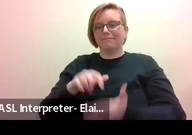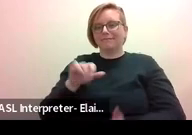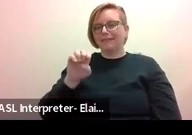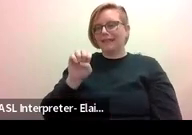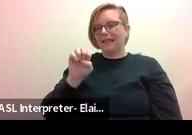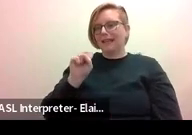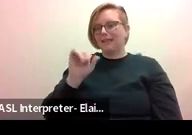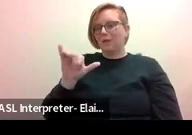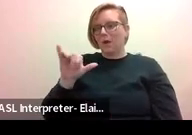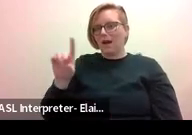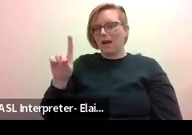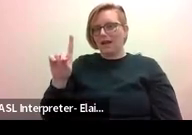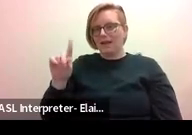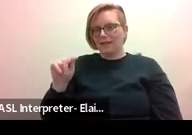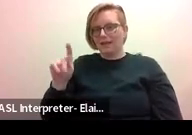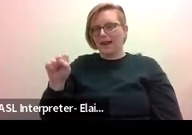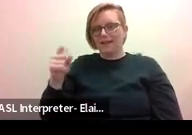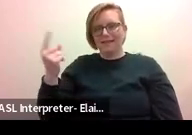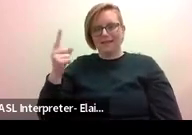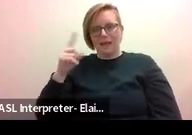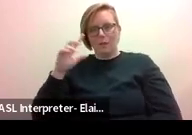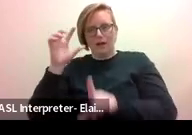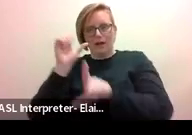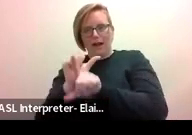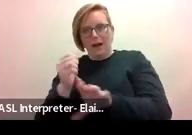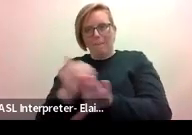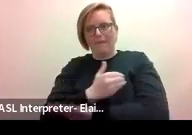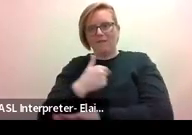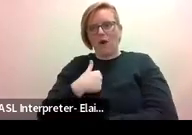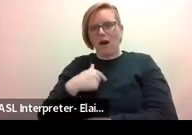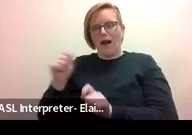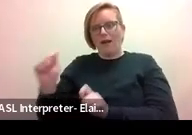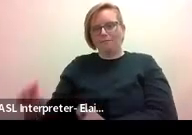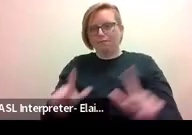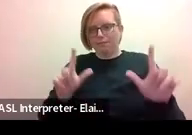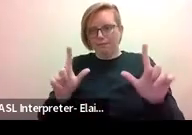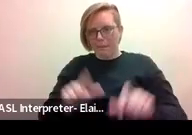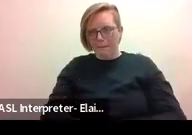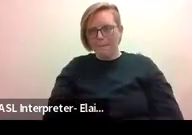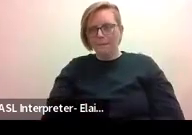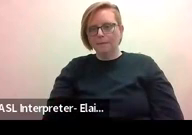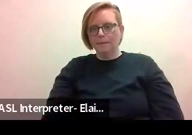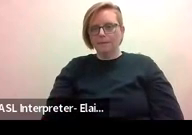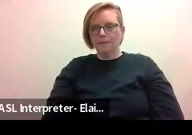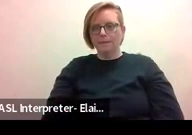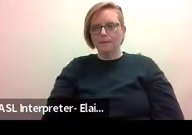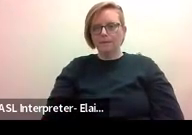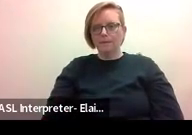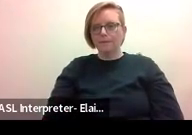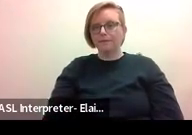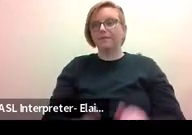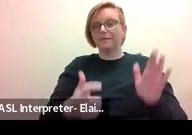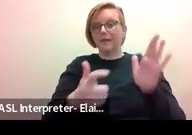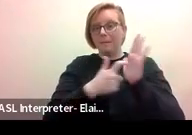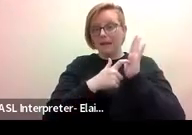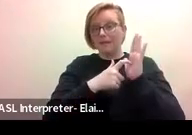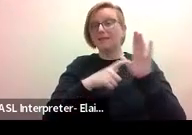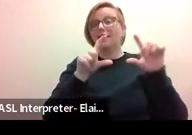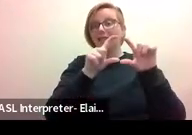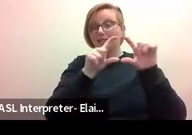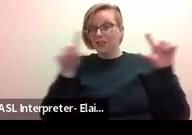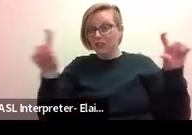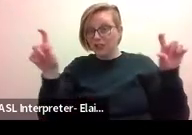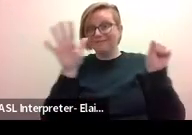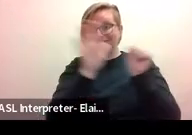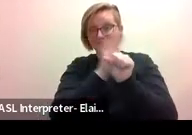ESY dates. Yes, someone caught it before I flipped the slide. So need to fill in all those boxes across the row, right?